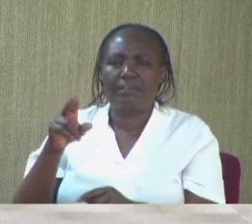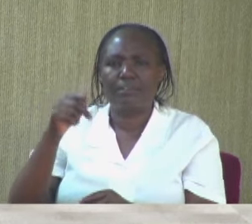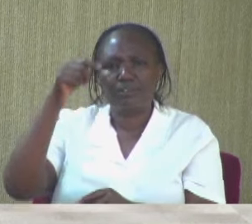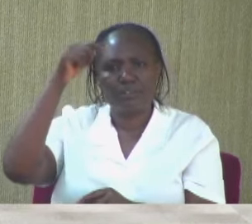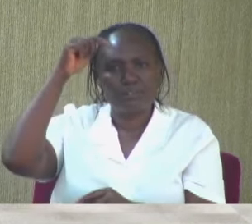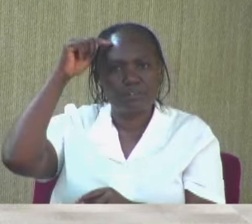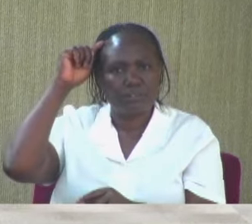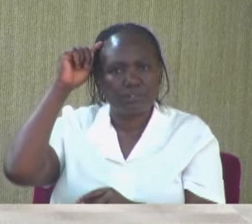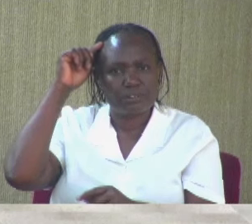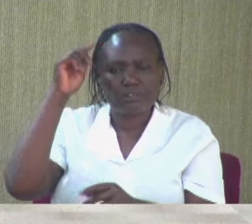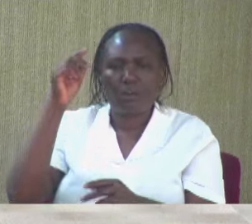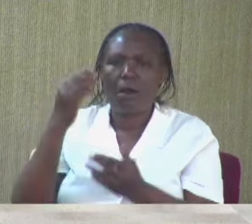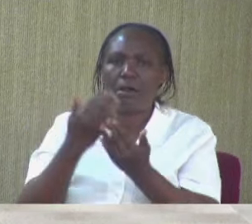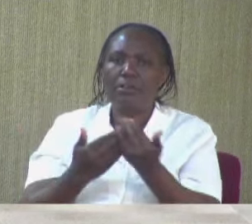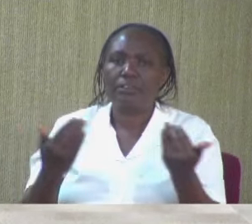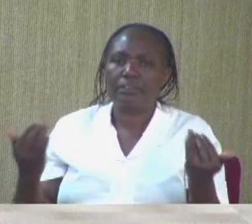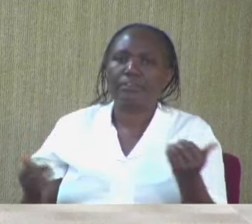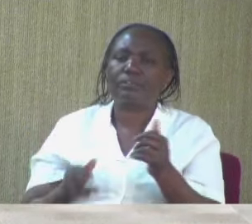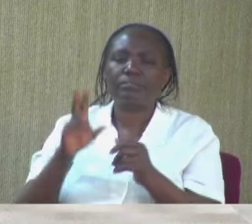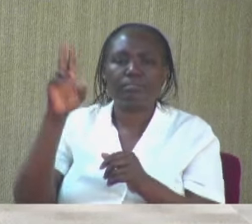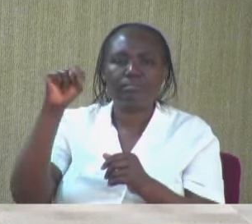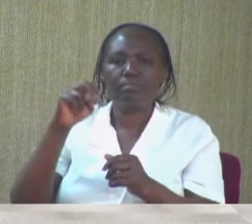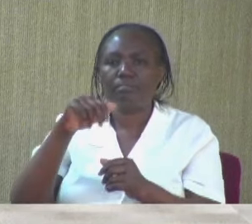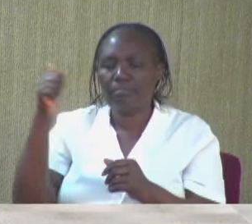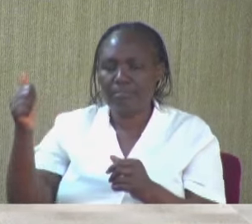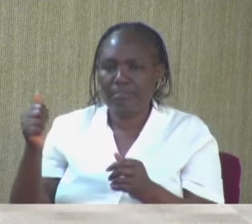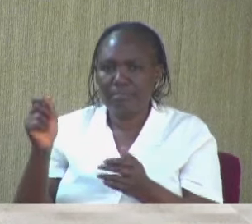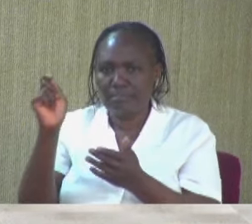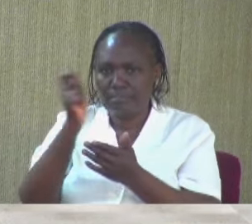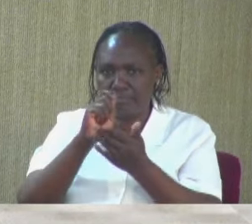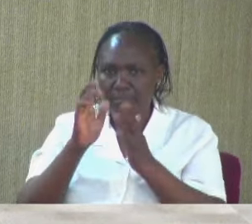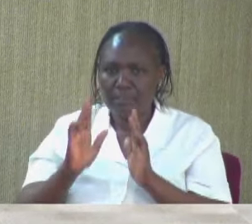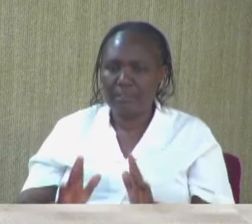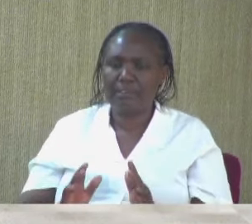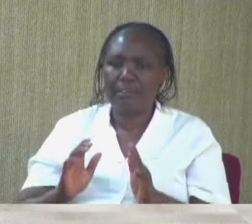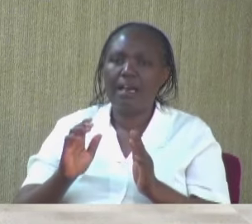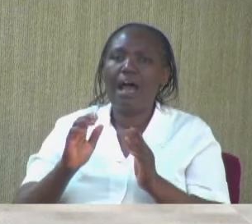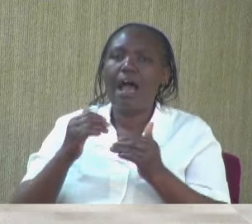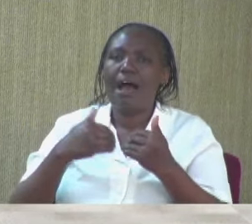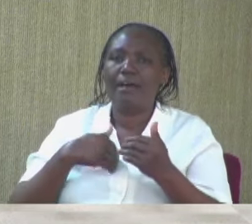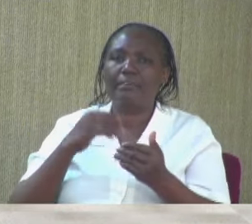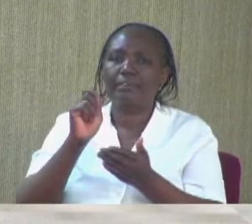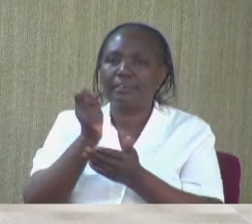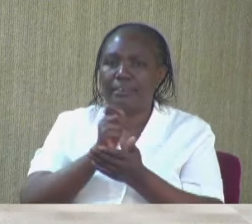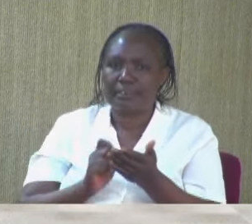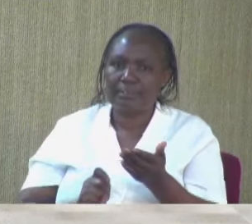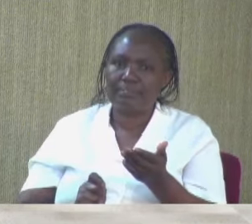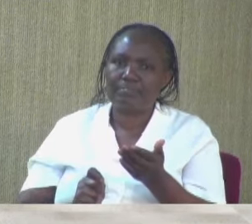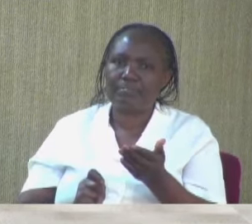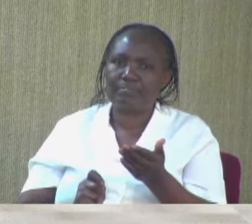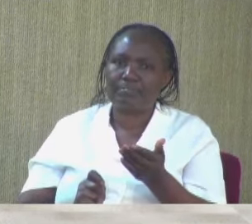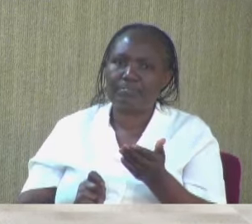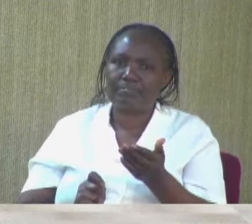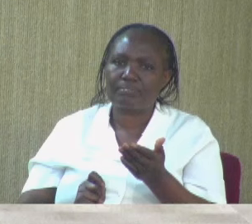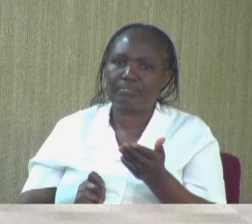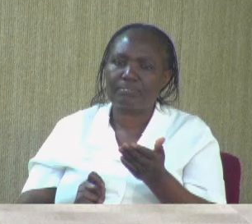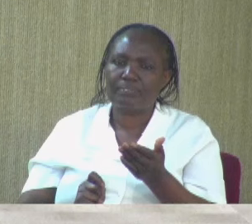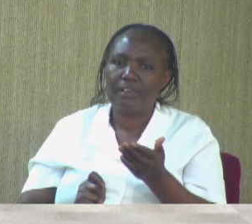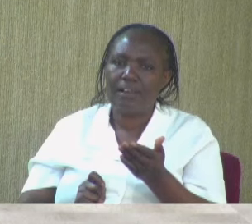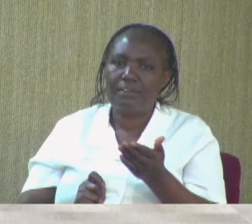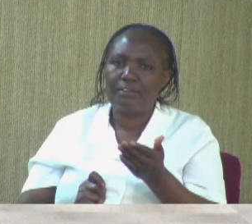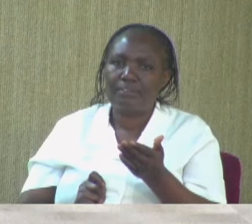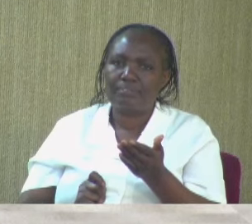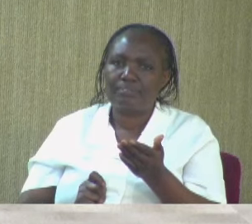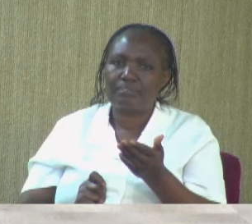material that no other writer has written about. Follow me closely. Number one, some of the material in the book of Revelation, he